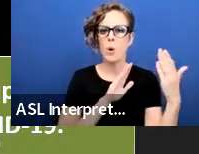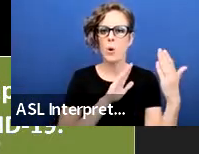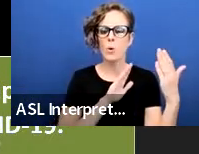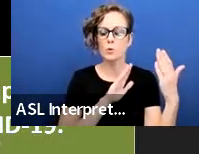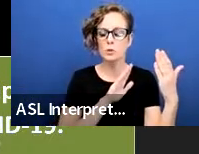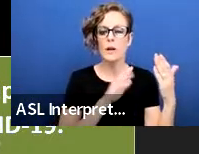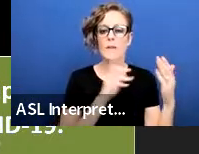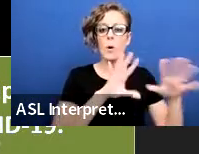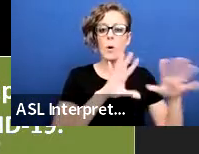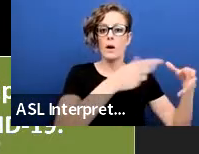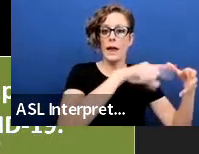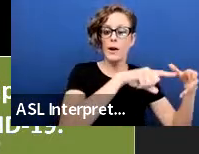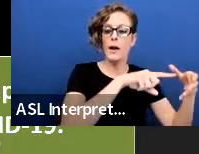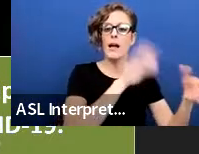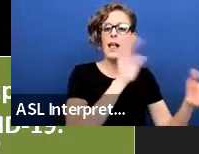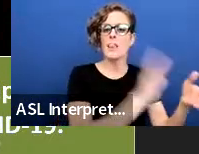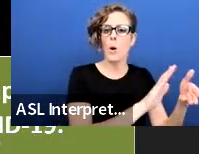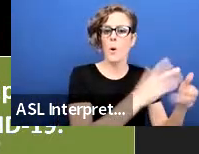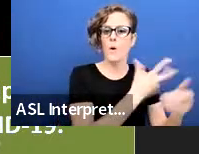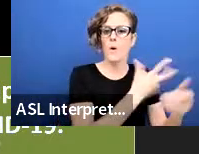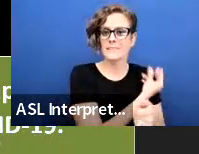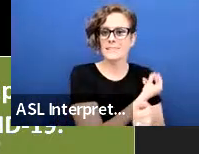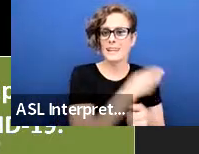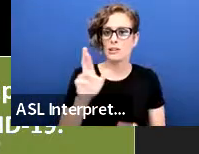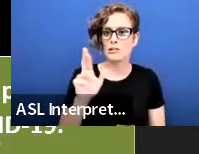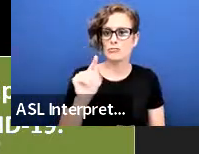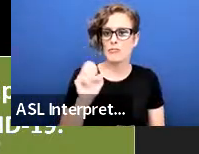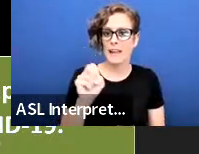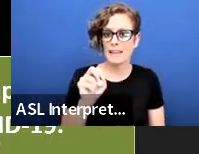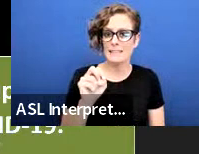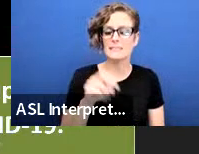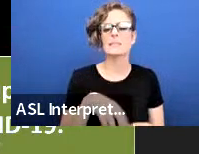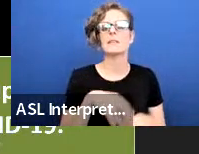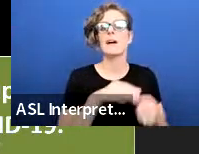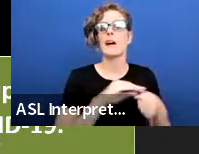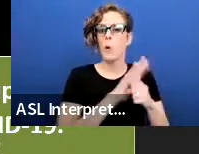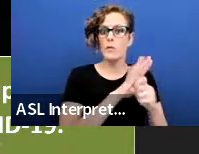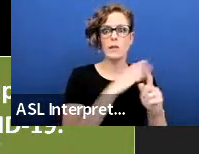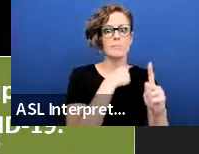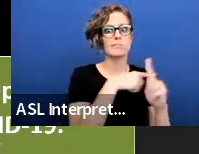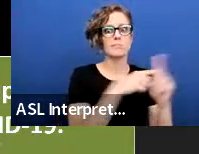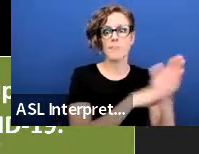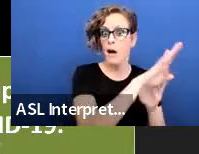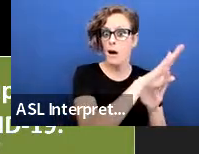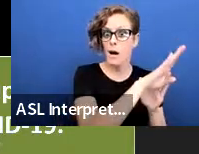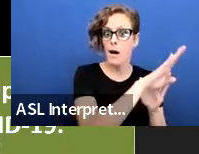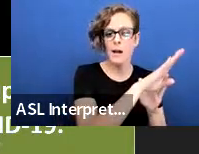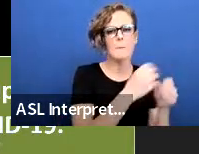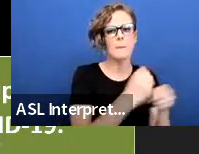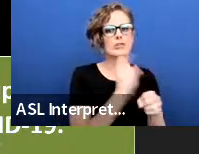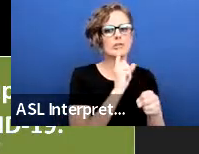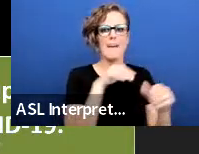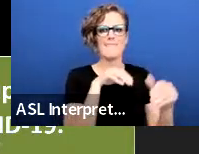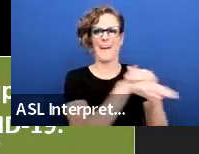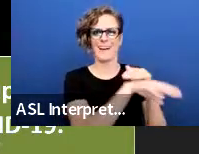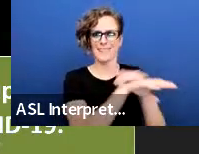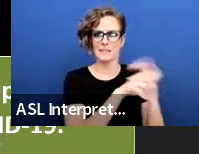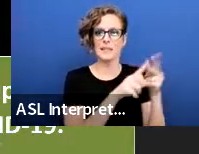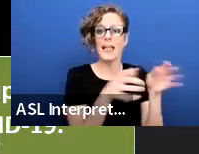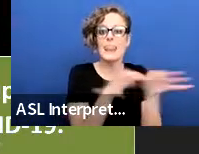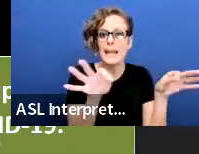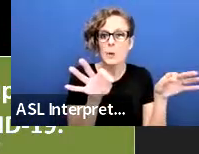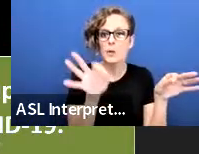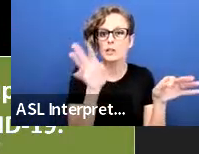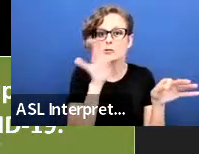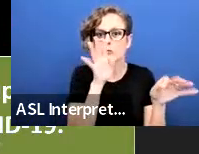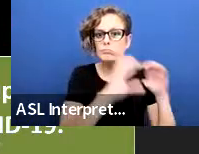vaccination rates and high positivity, we continue to make sure there's language access and testing access in those areas of our communities.